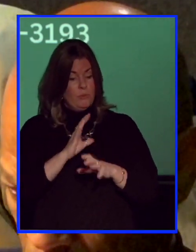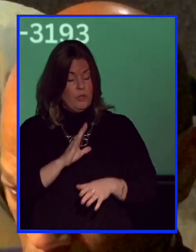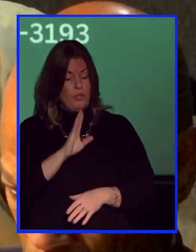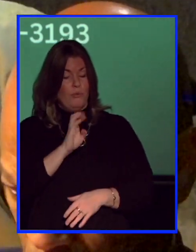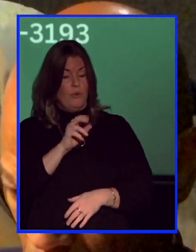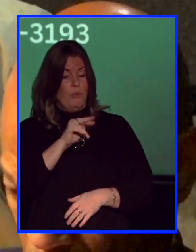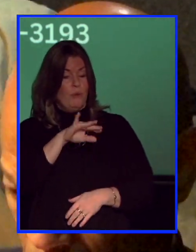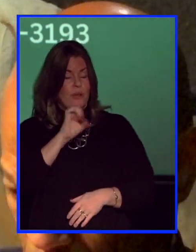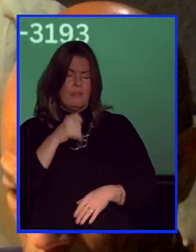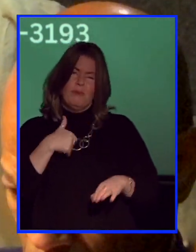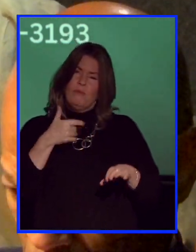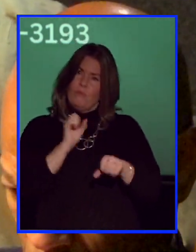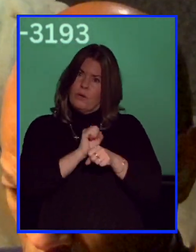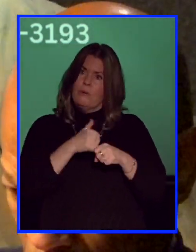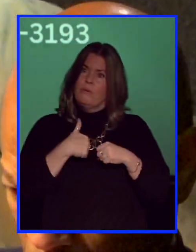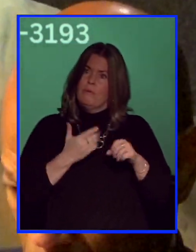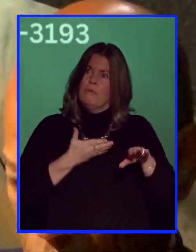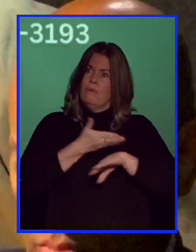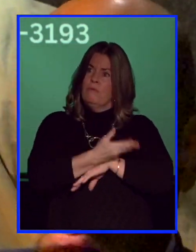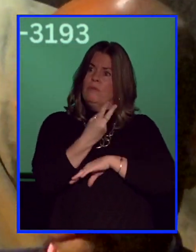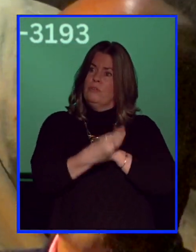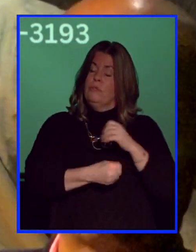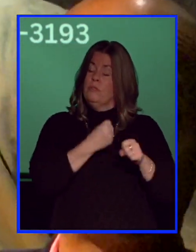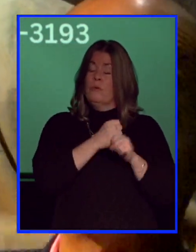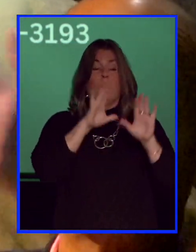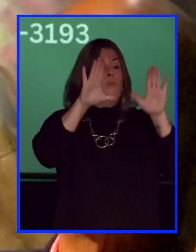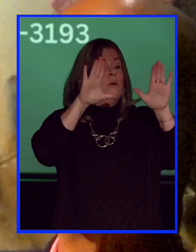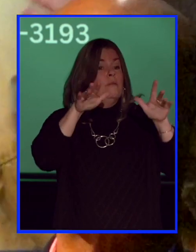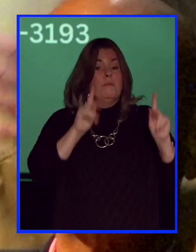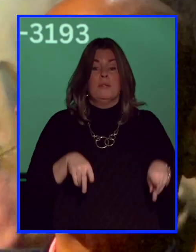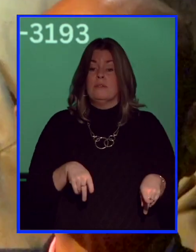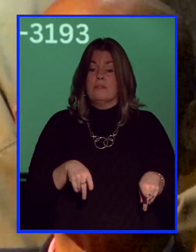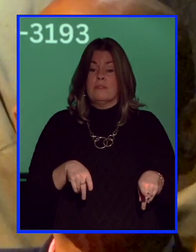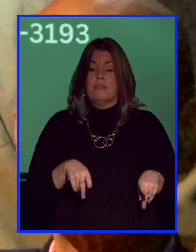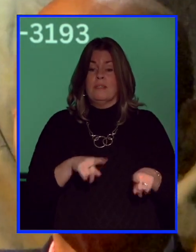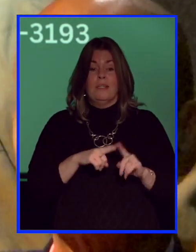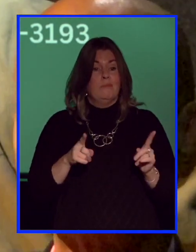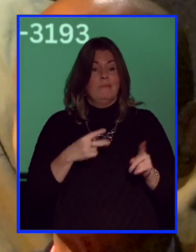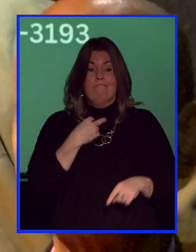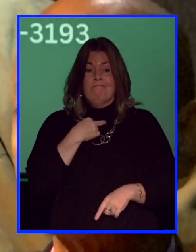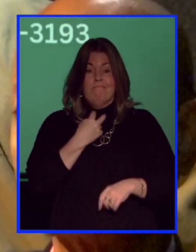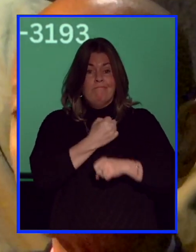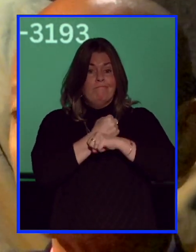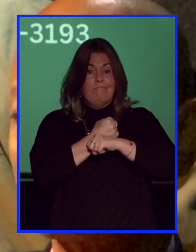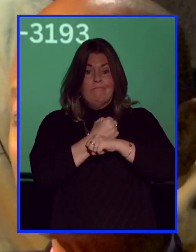for over two years. Wonderful person. But her hands are tied.